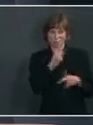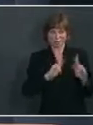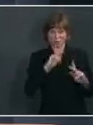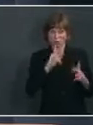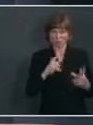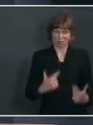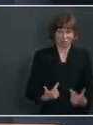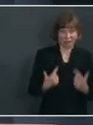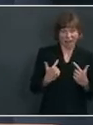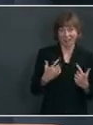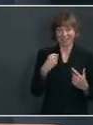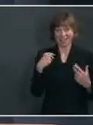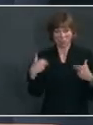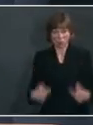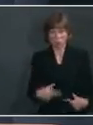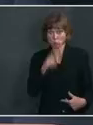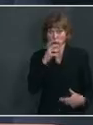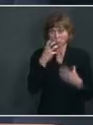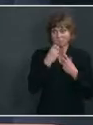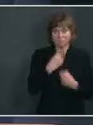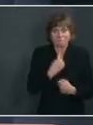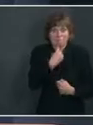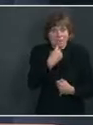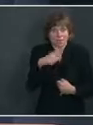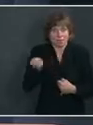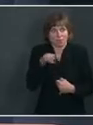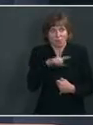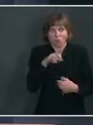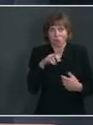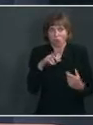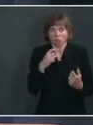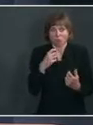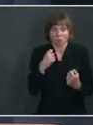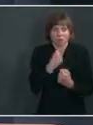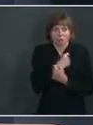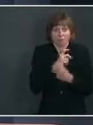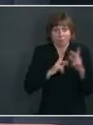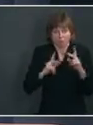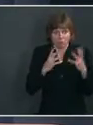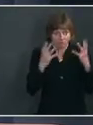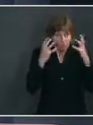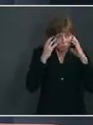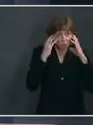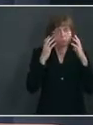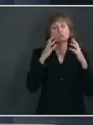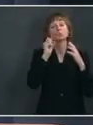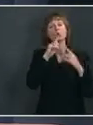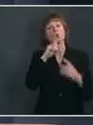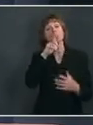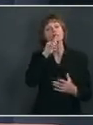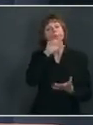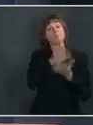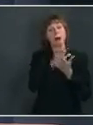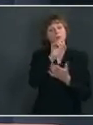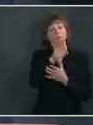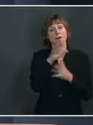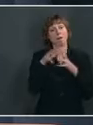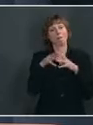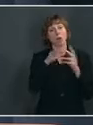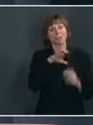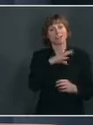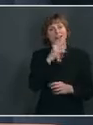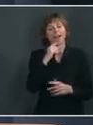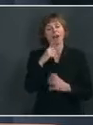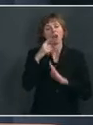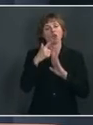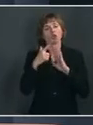loved ones and their family members. And just to restate what the requirements are now. So spouses of American citizens and lawful